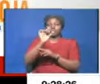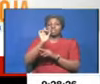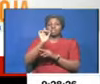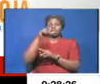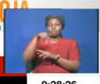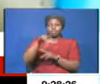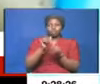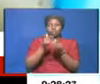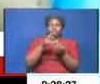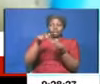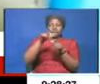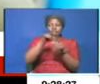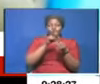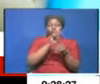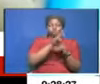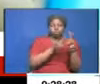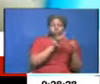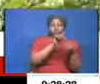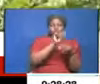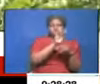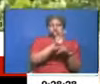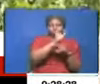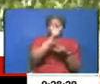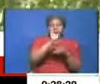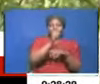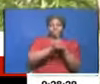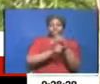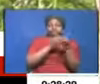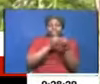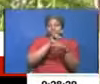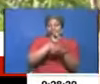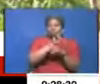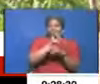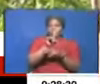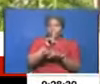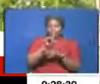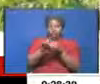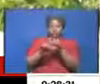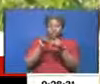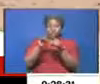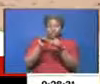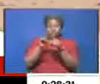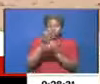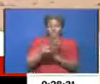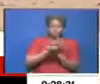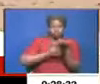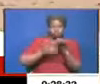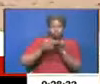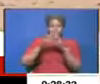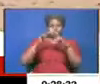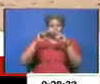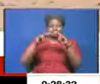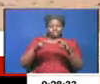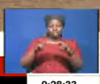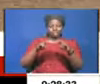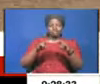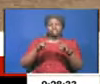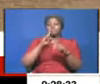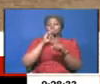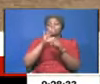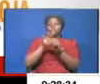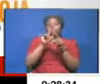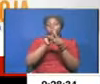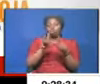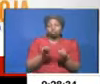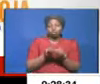from 22.4% in 2021, according to the economic survey. The manifesto has also